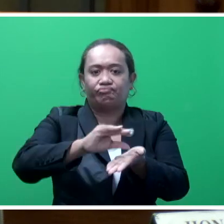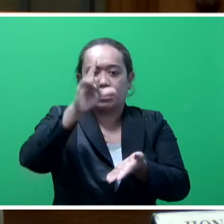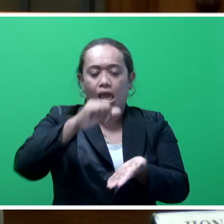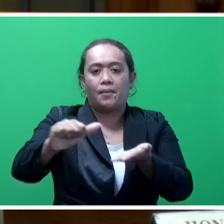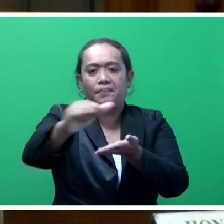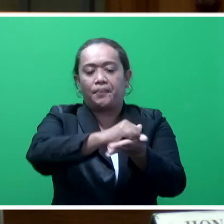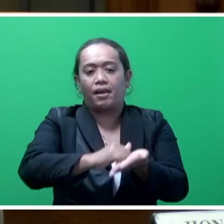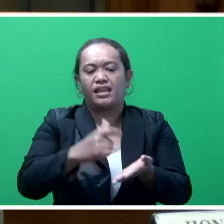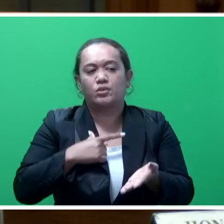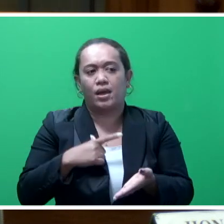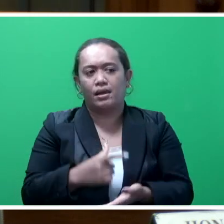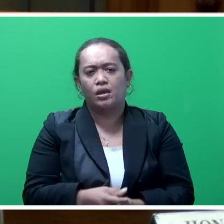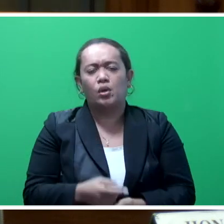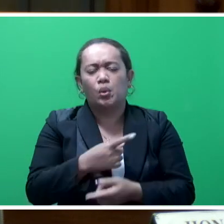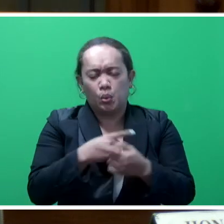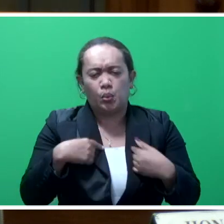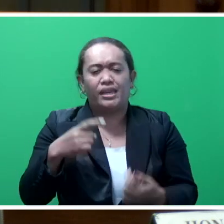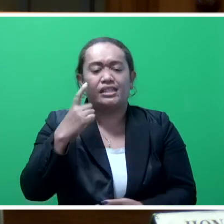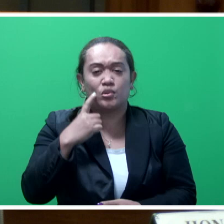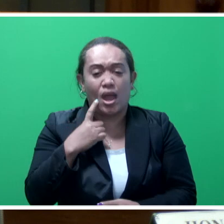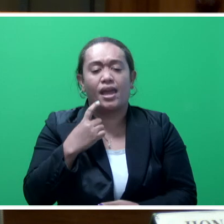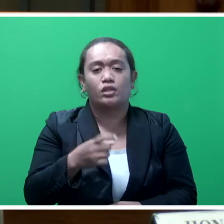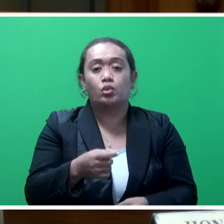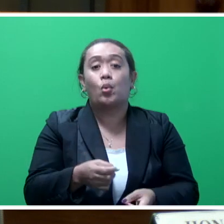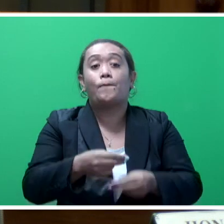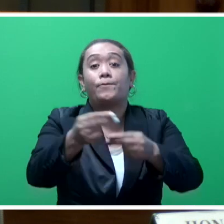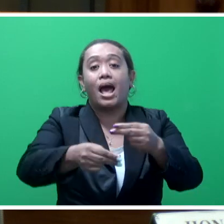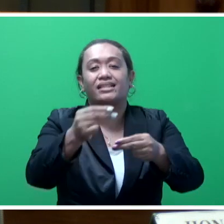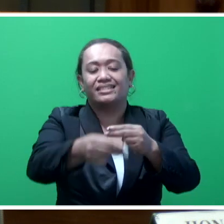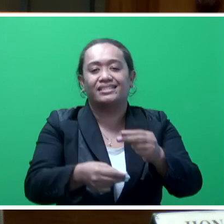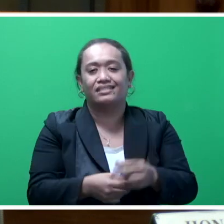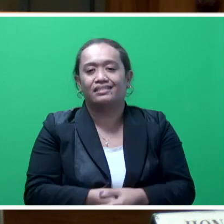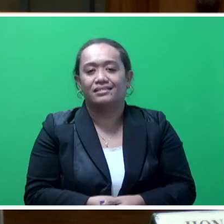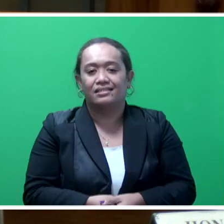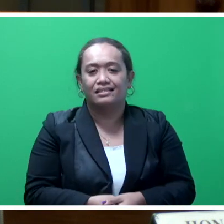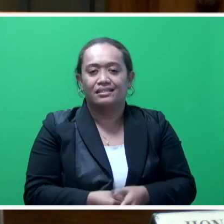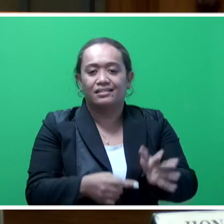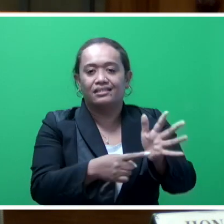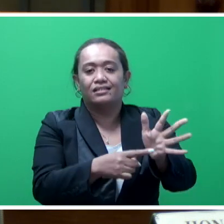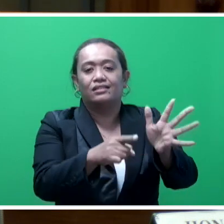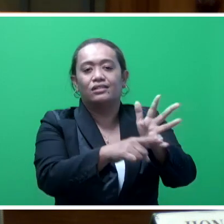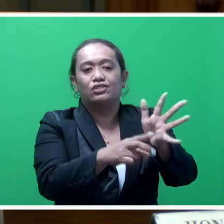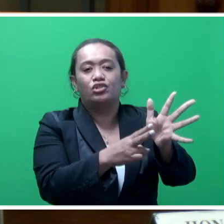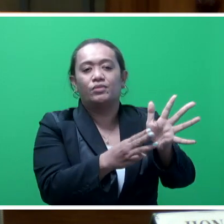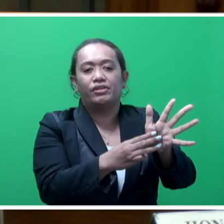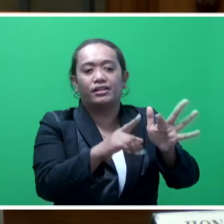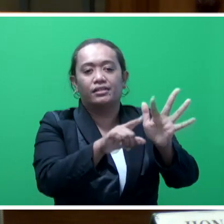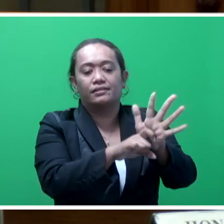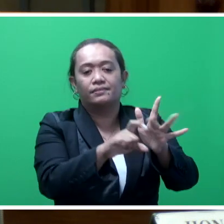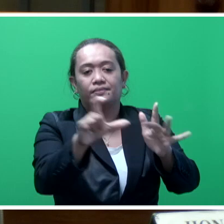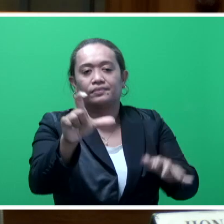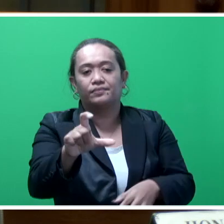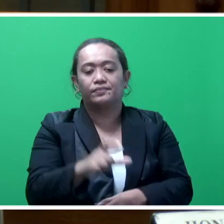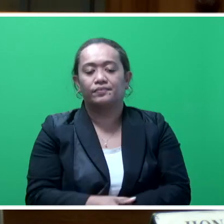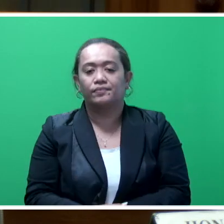fulfill the full demand for turmeric from the US market, Mr. Speaker said. And there and Mr. Speaker